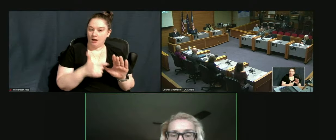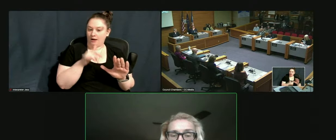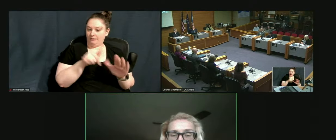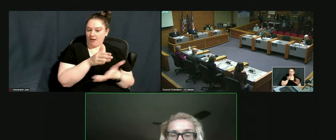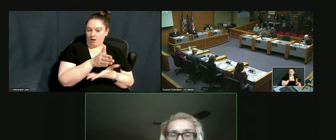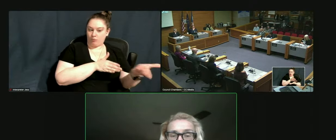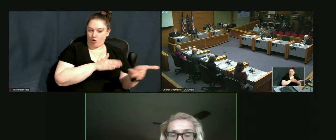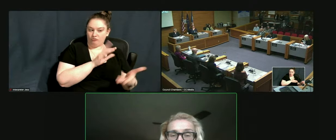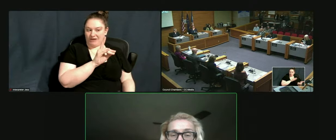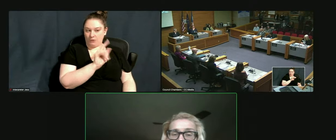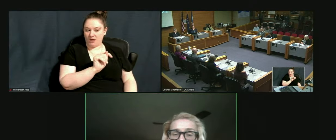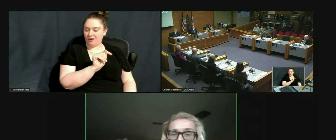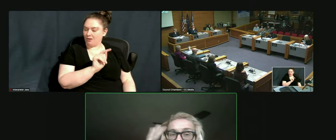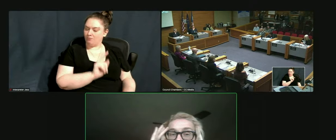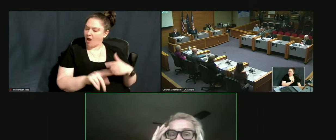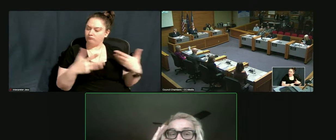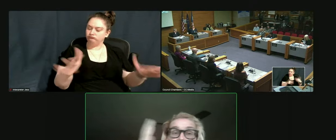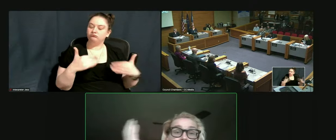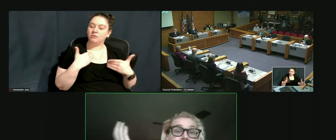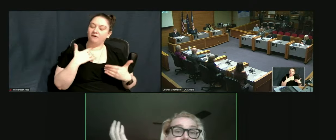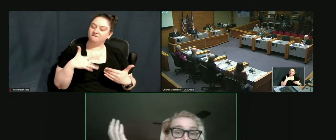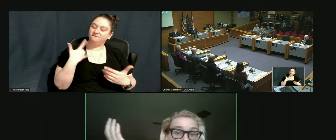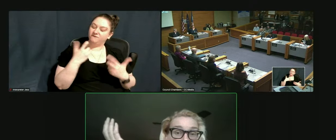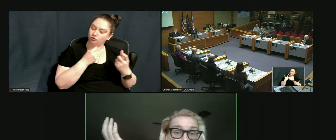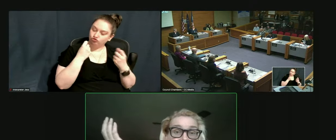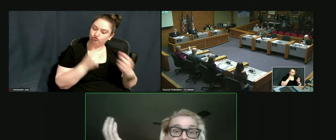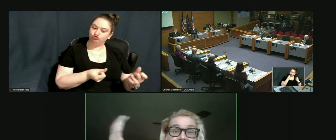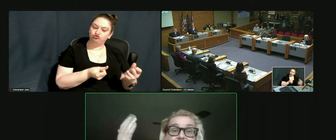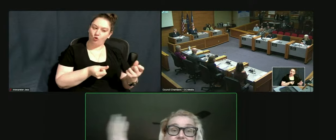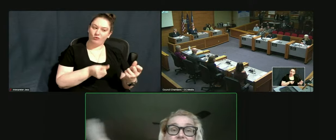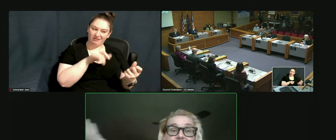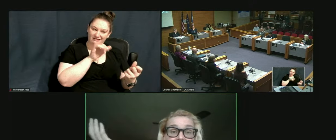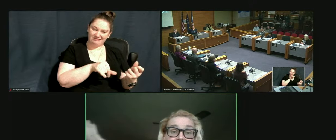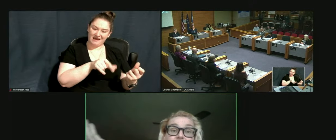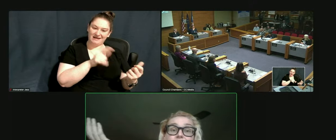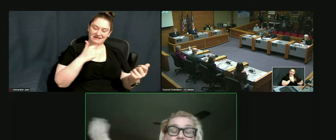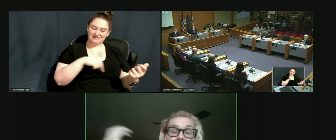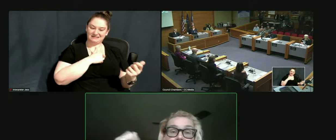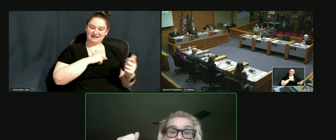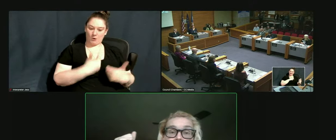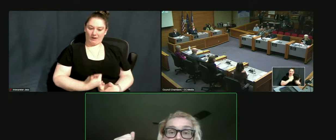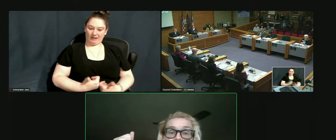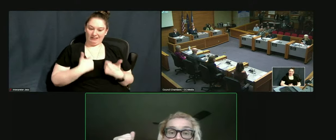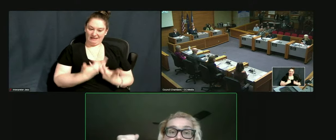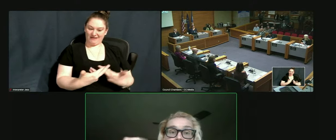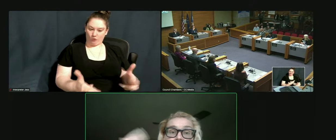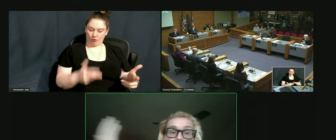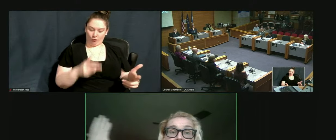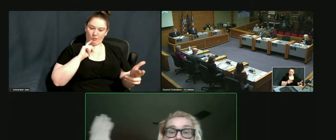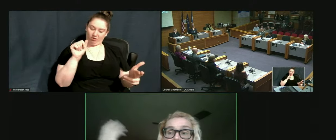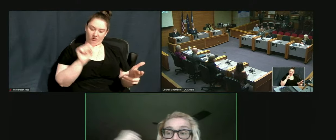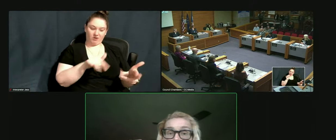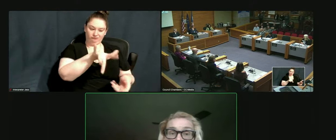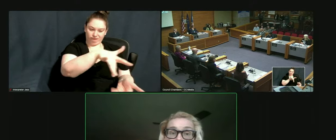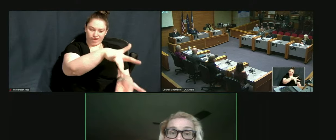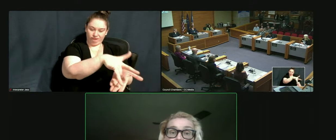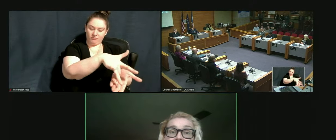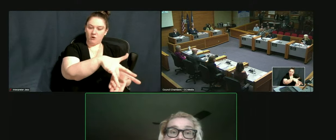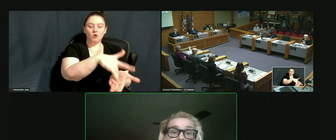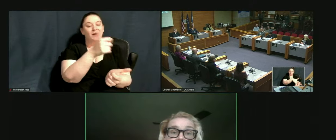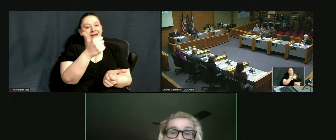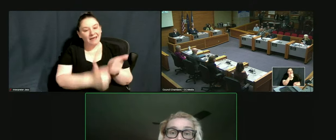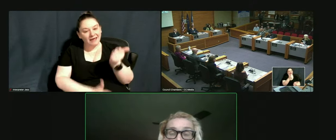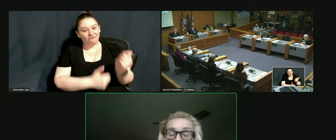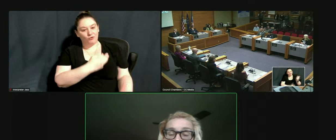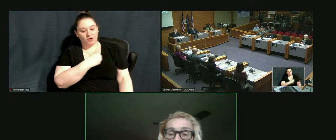feel strongly that downtown is really our living room. It is the city of Salem's living room. So every member of council